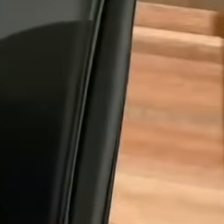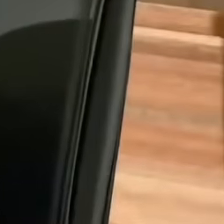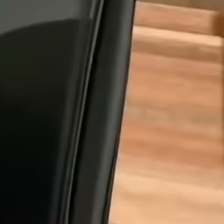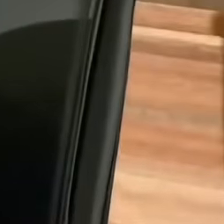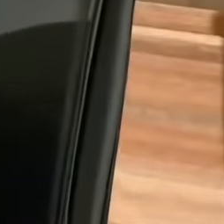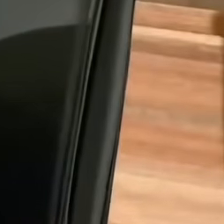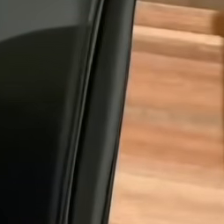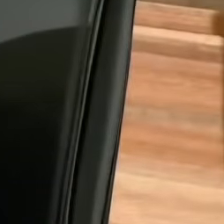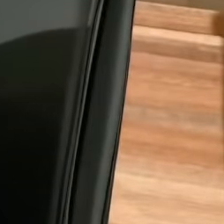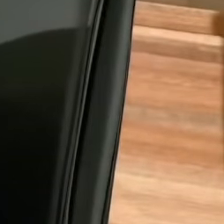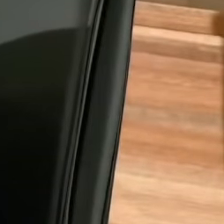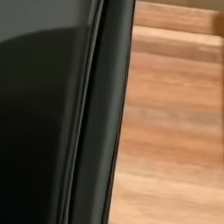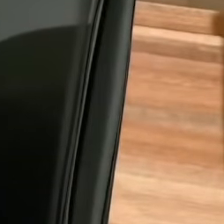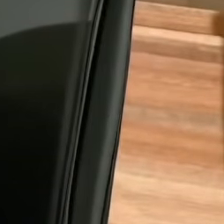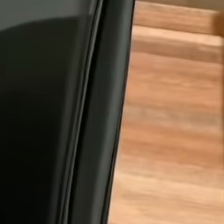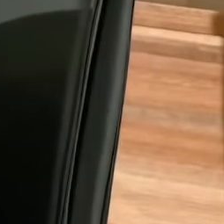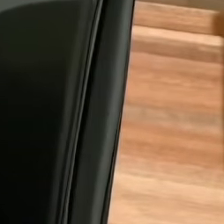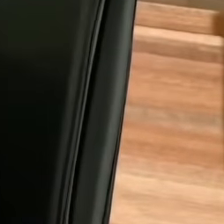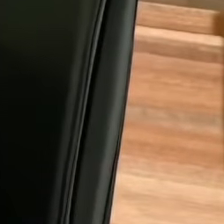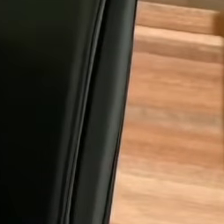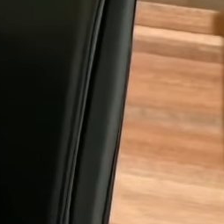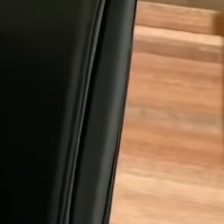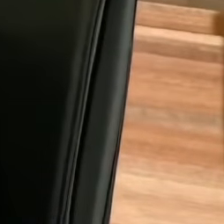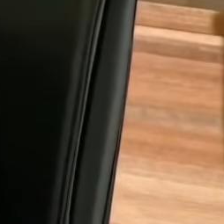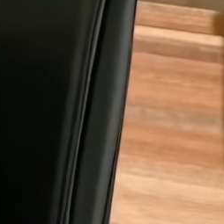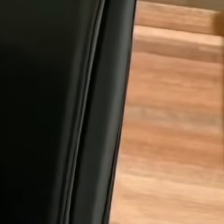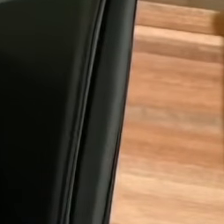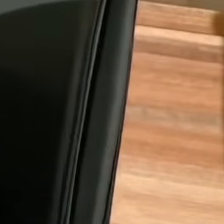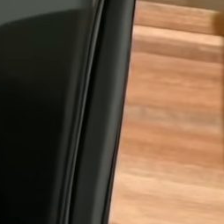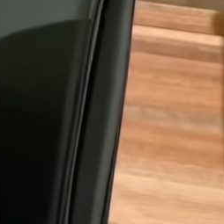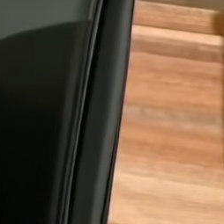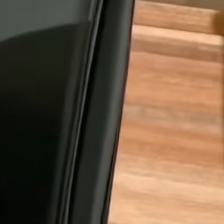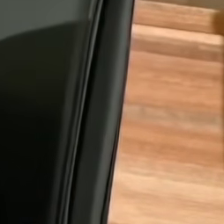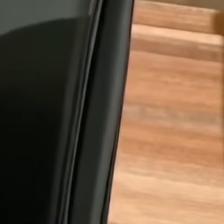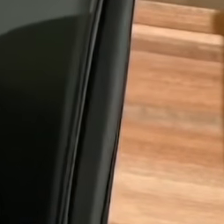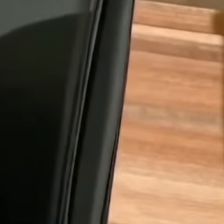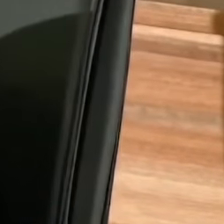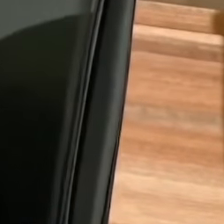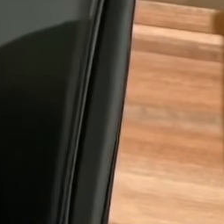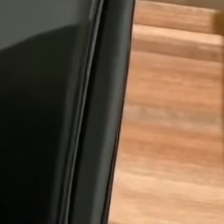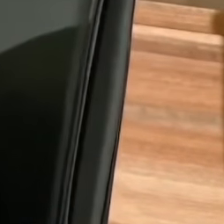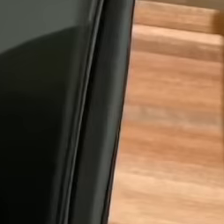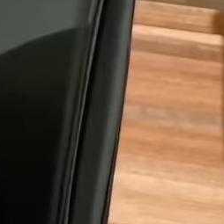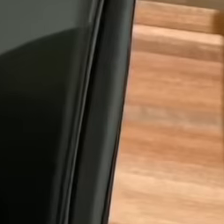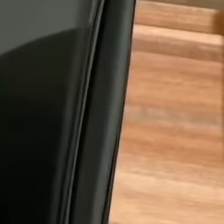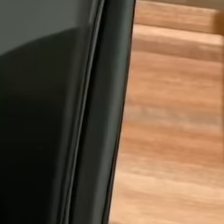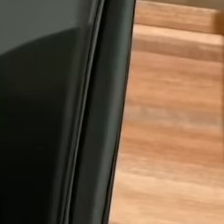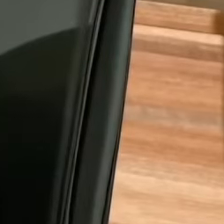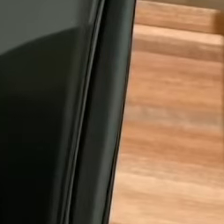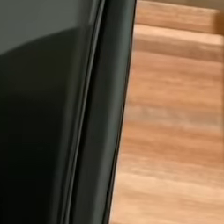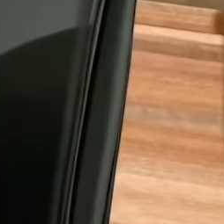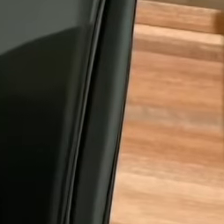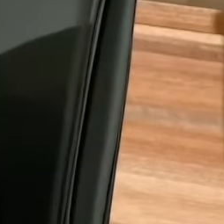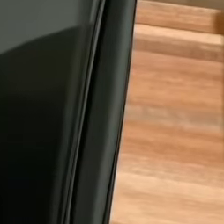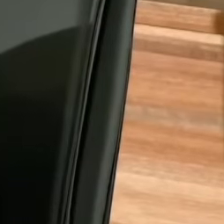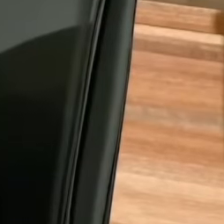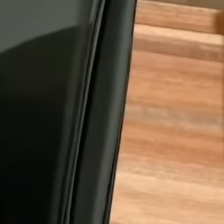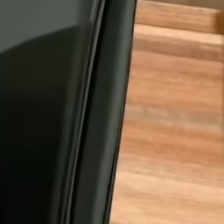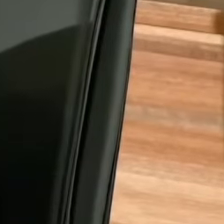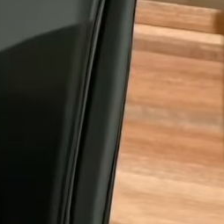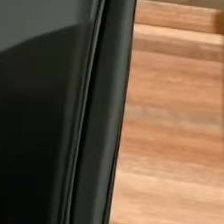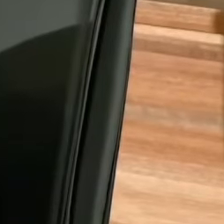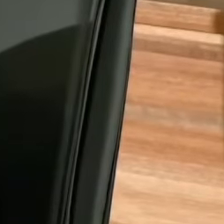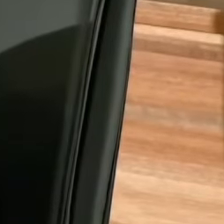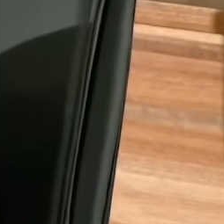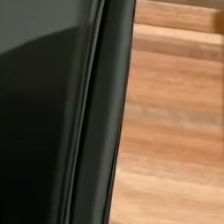if I can just stop you there, after dealing with those preceding paragraphs that outlines